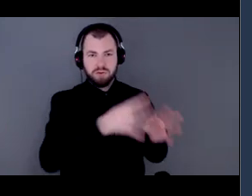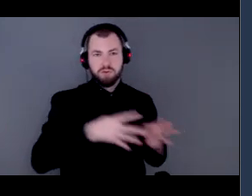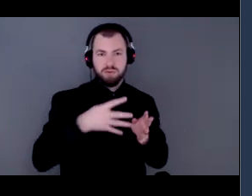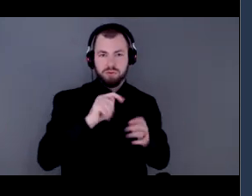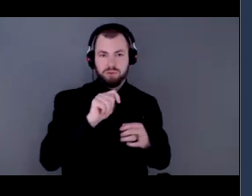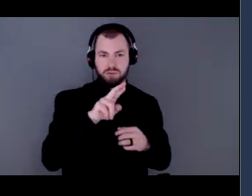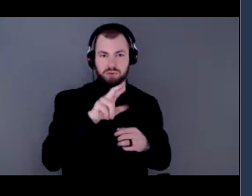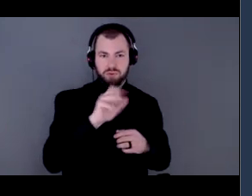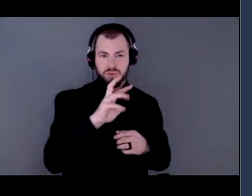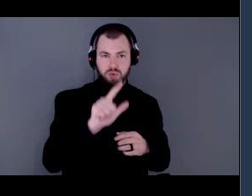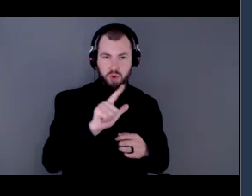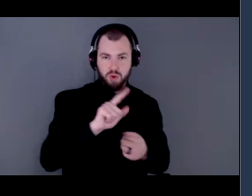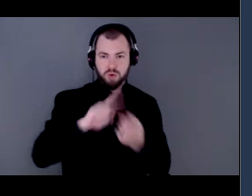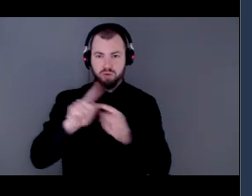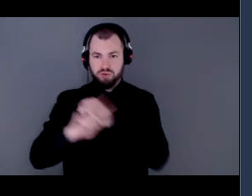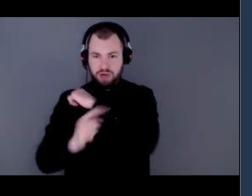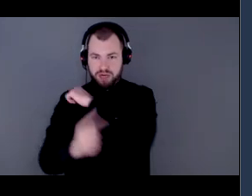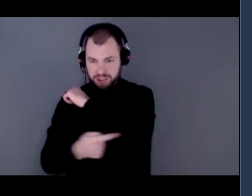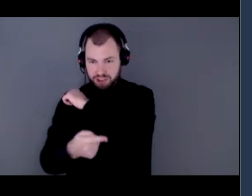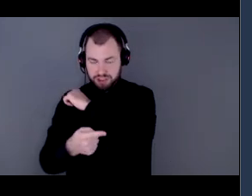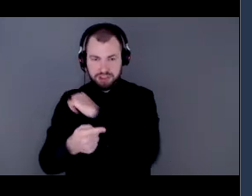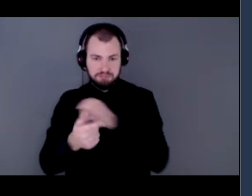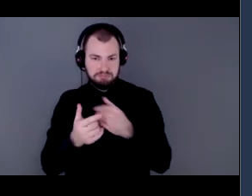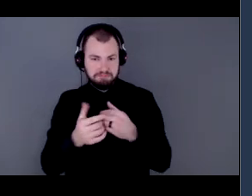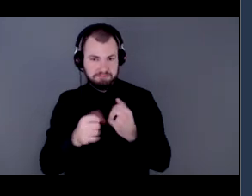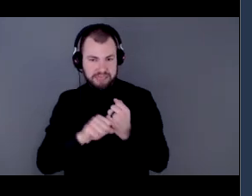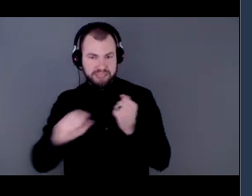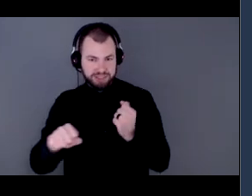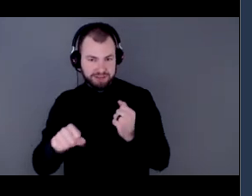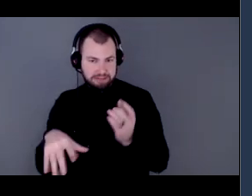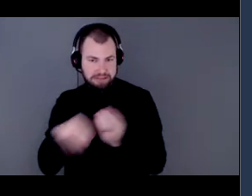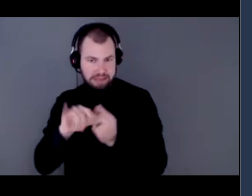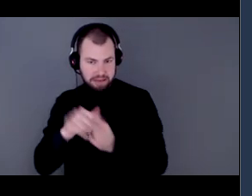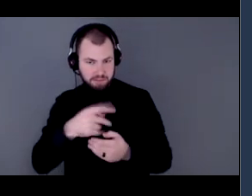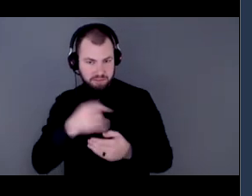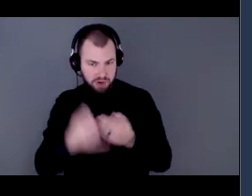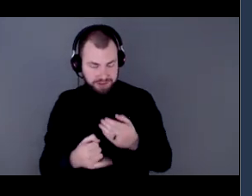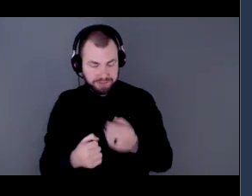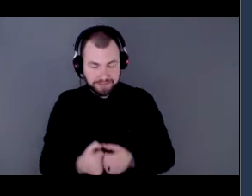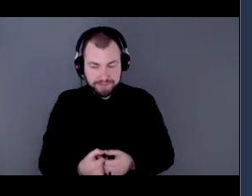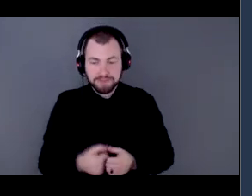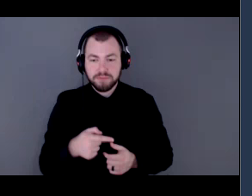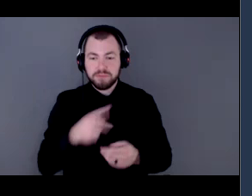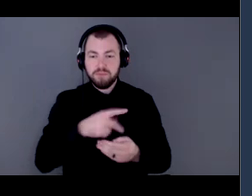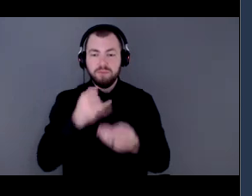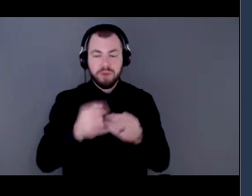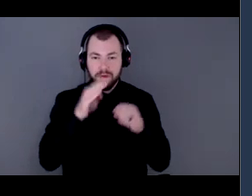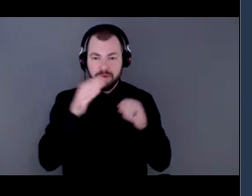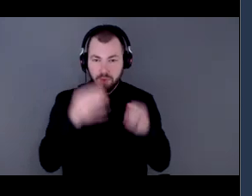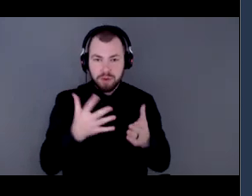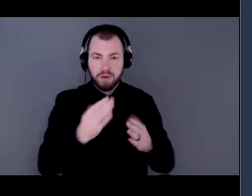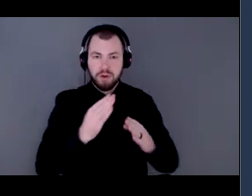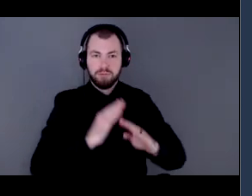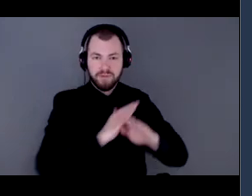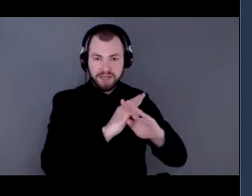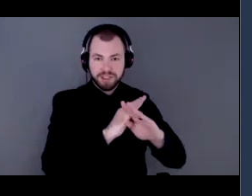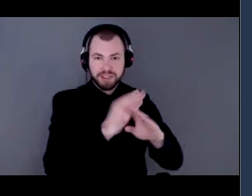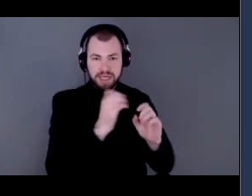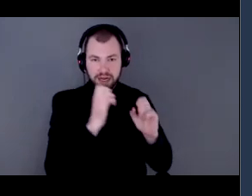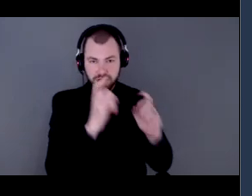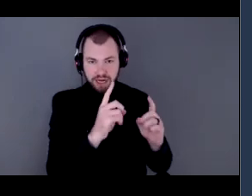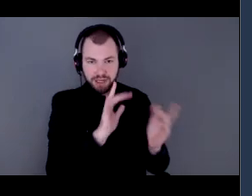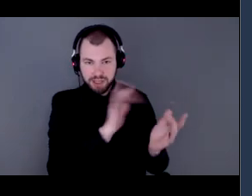round of the community coalition grants. And so this project is focusing on prevention and education outreach,